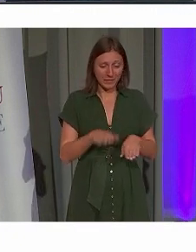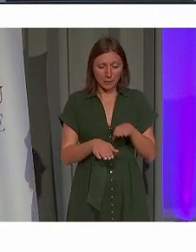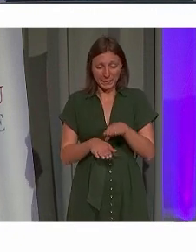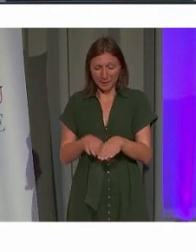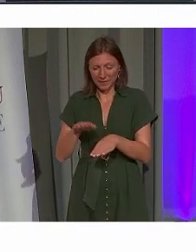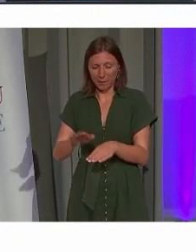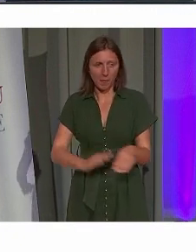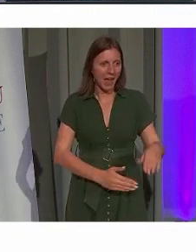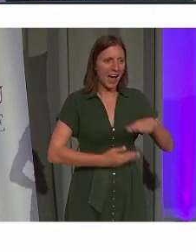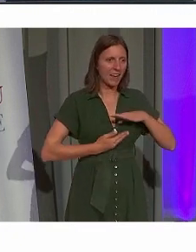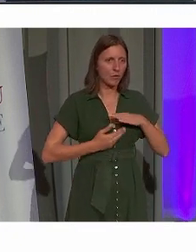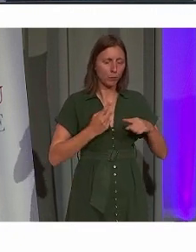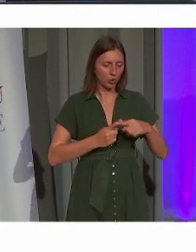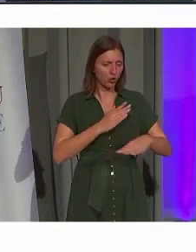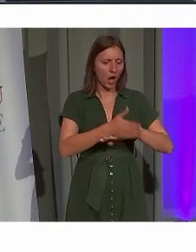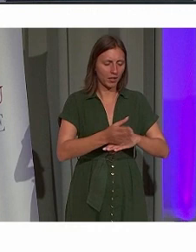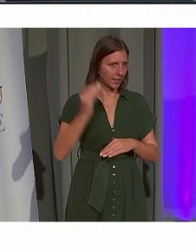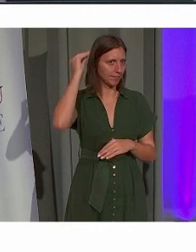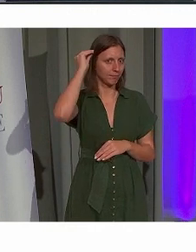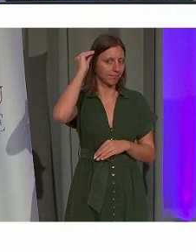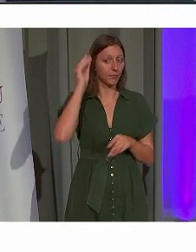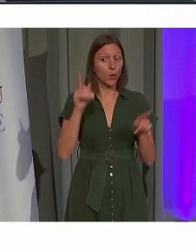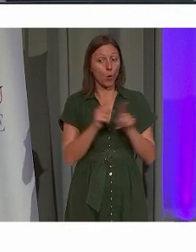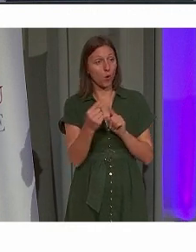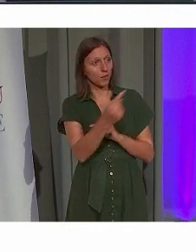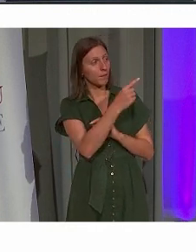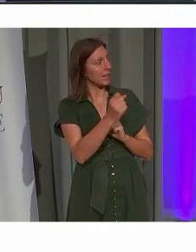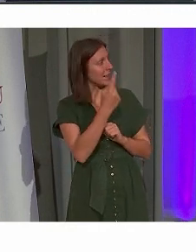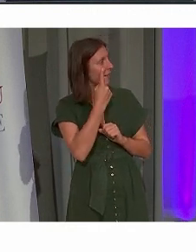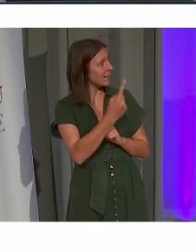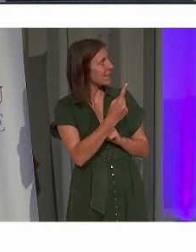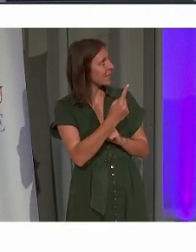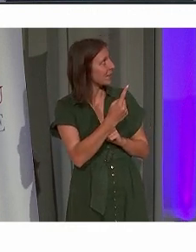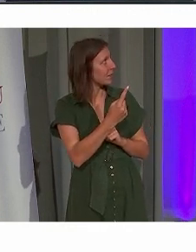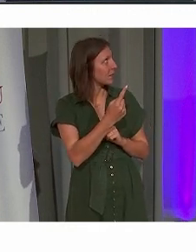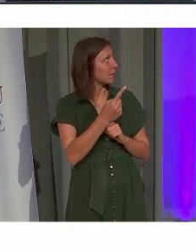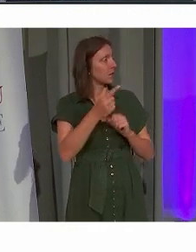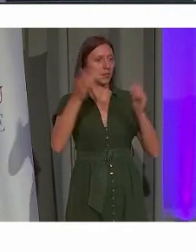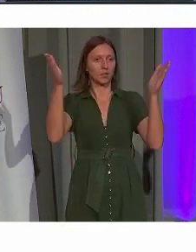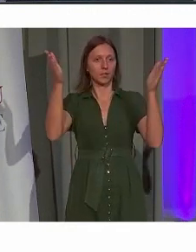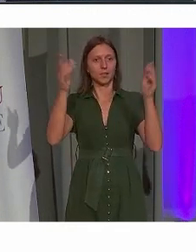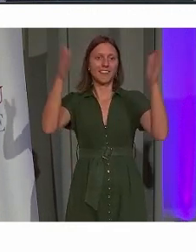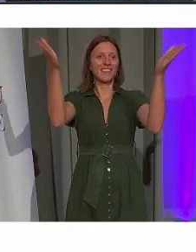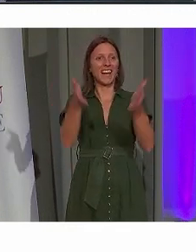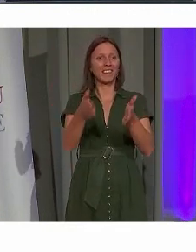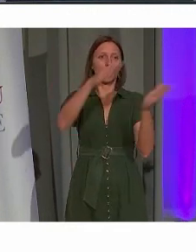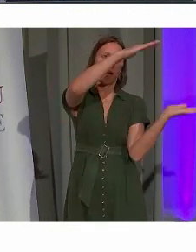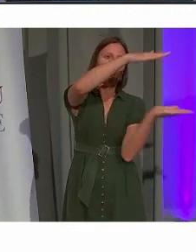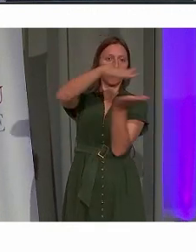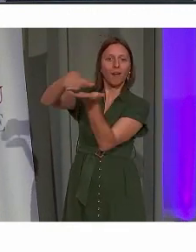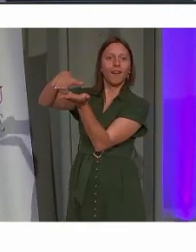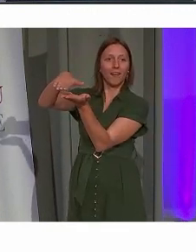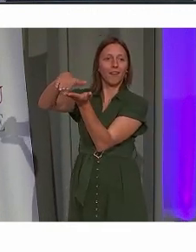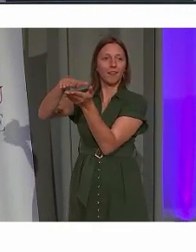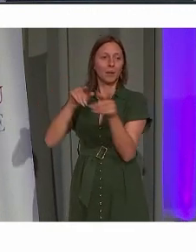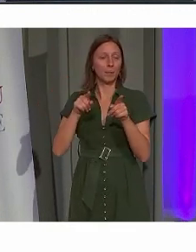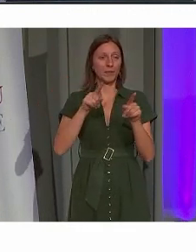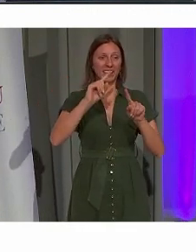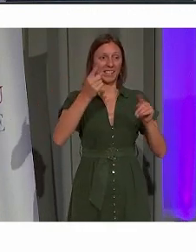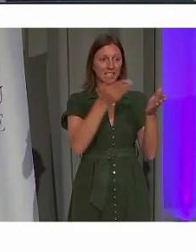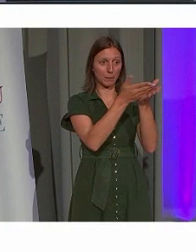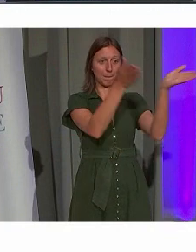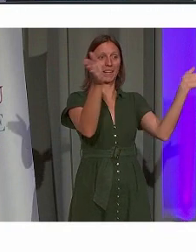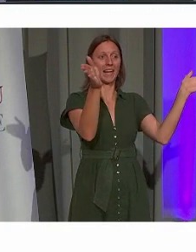construction and building of this site. And here you can see that we actually are narrowing down.